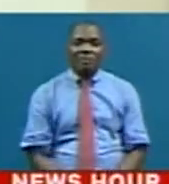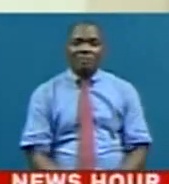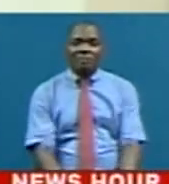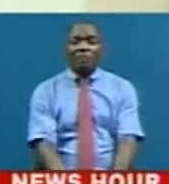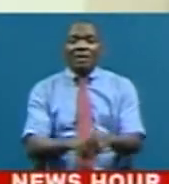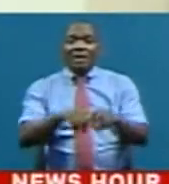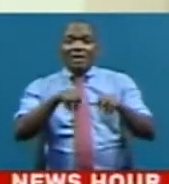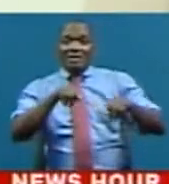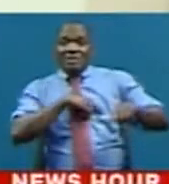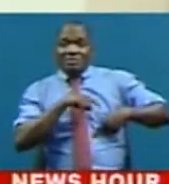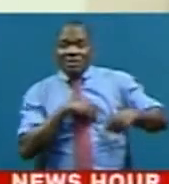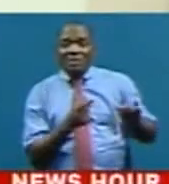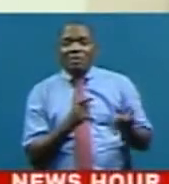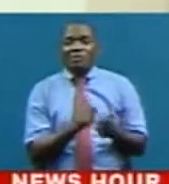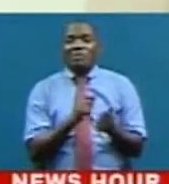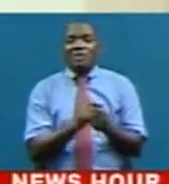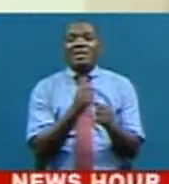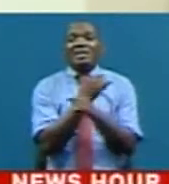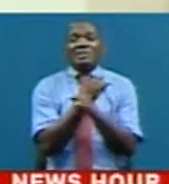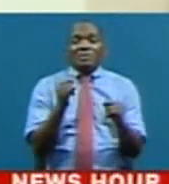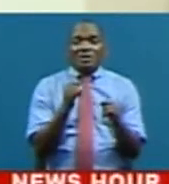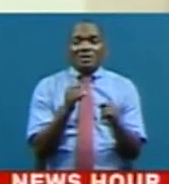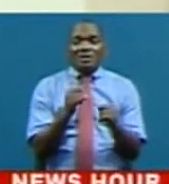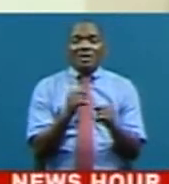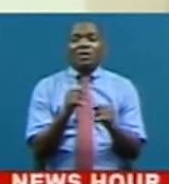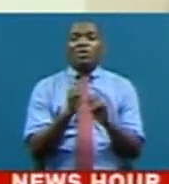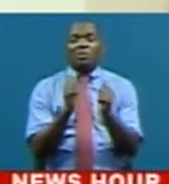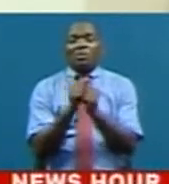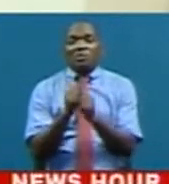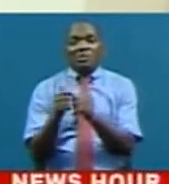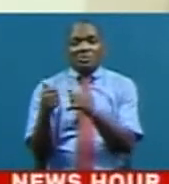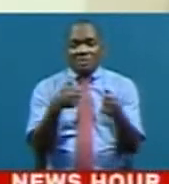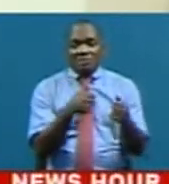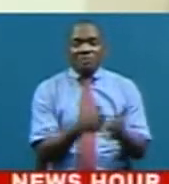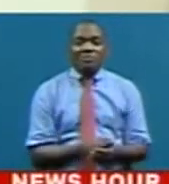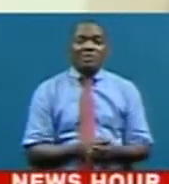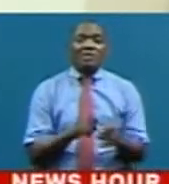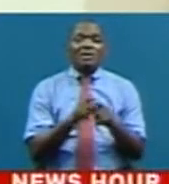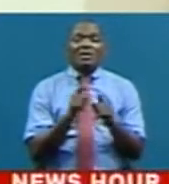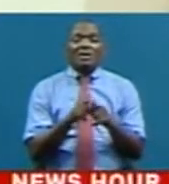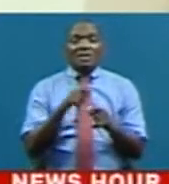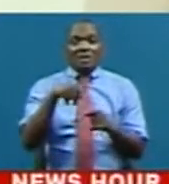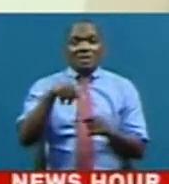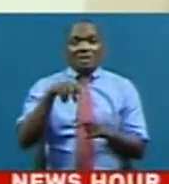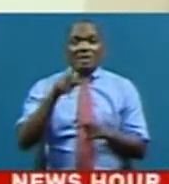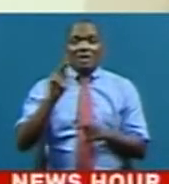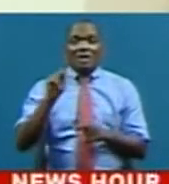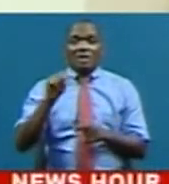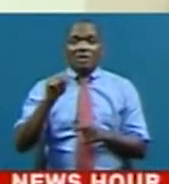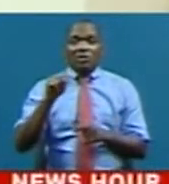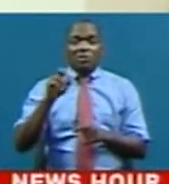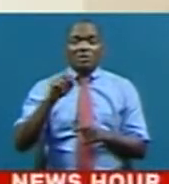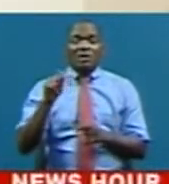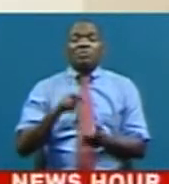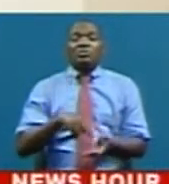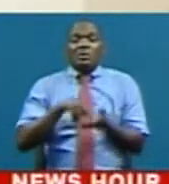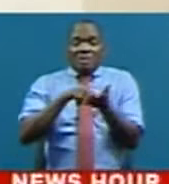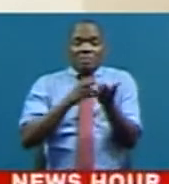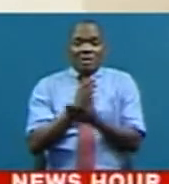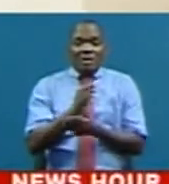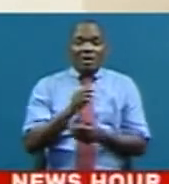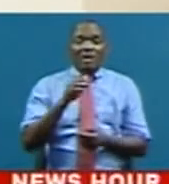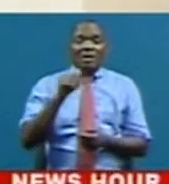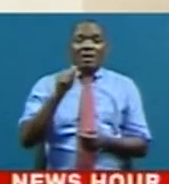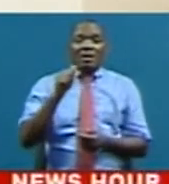opposing. Debating teams are independent and compete with each other. The KNUST team, represented